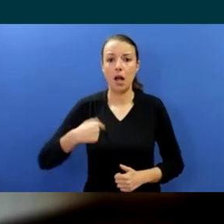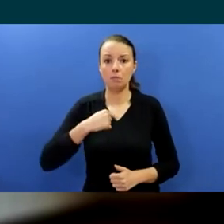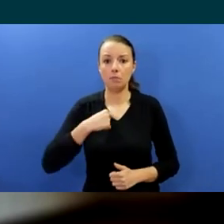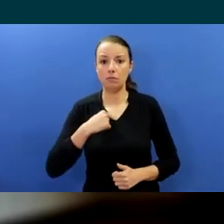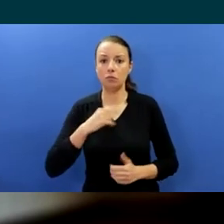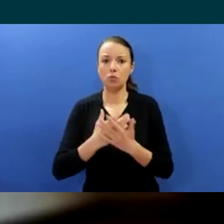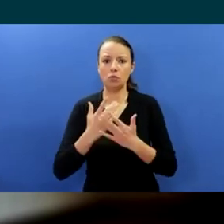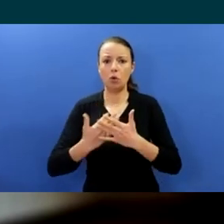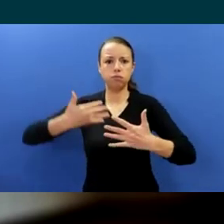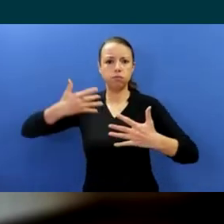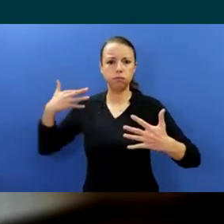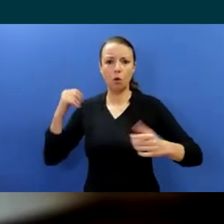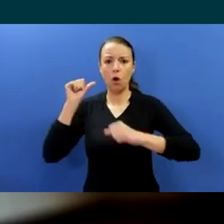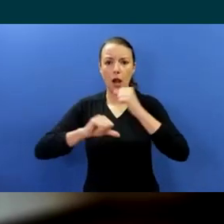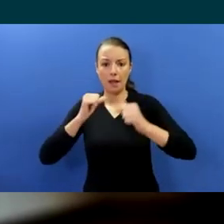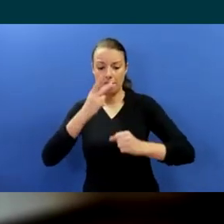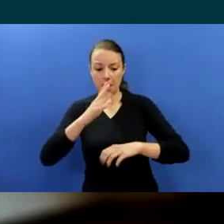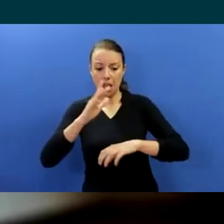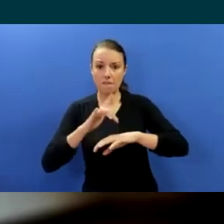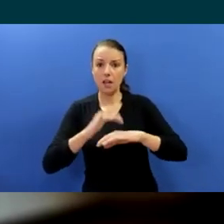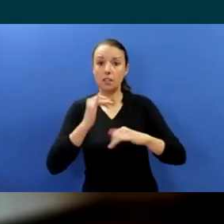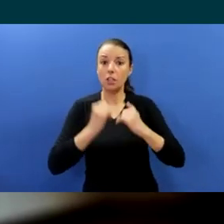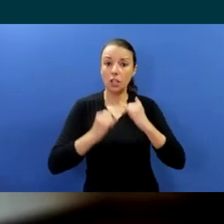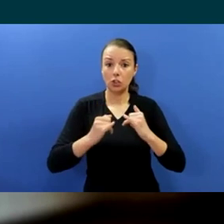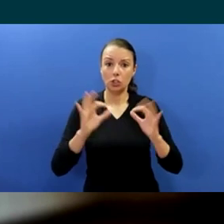relationship that is created between